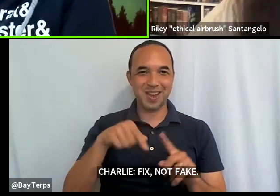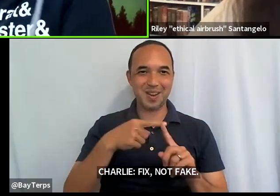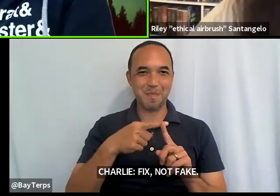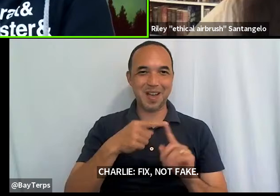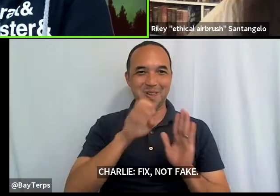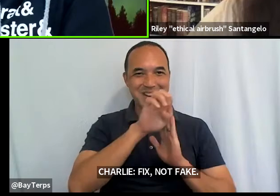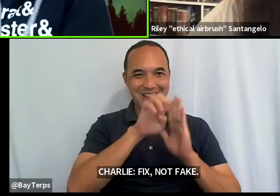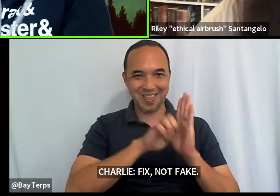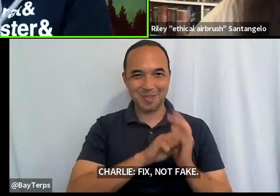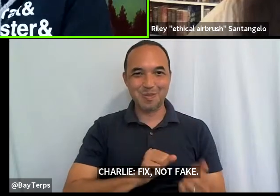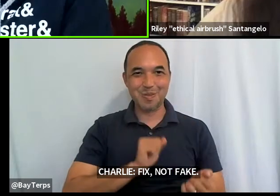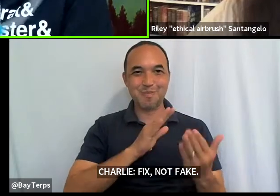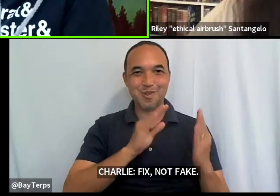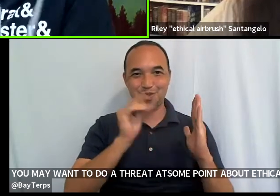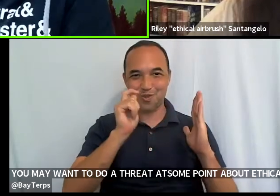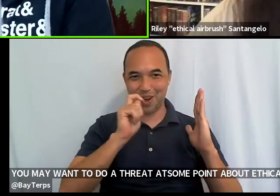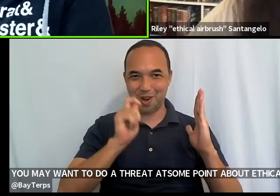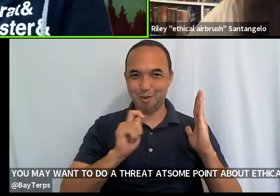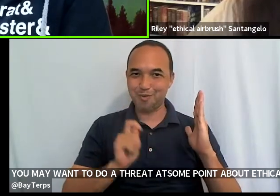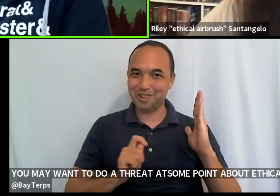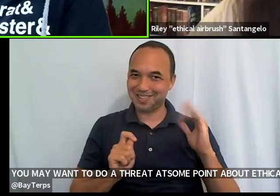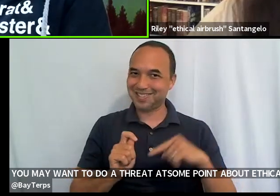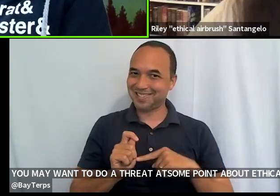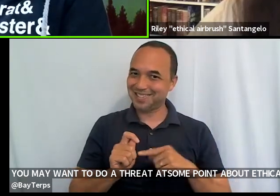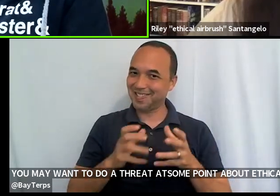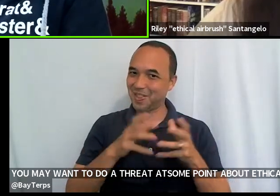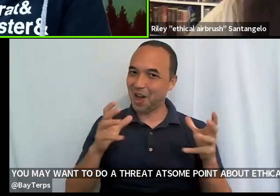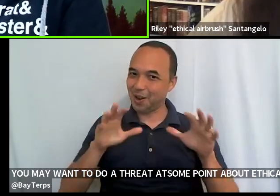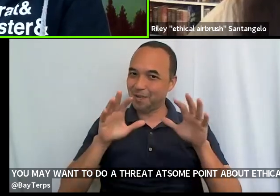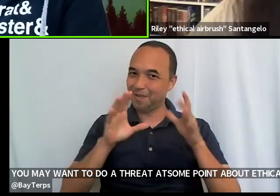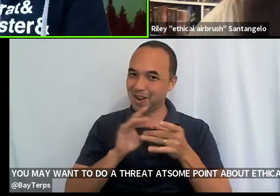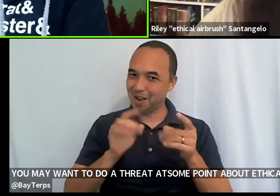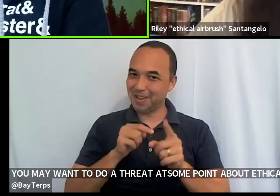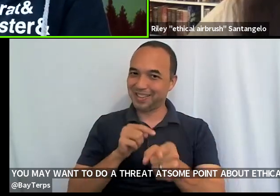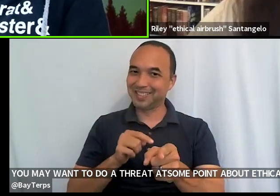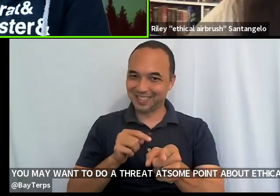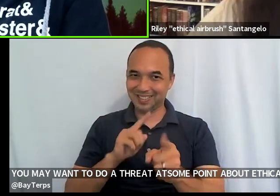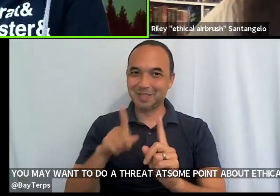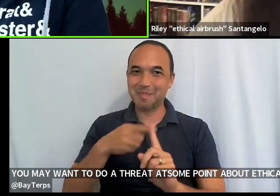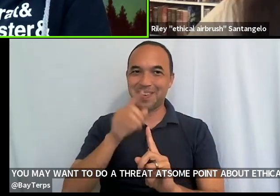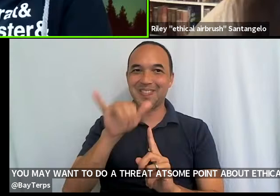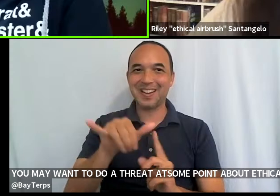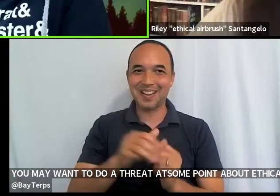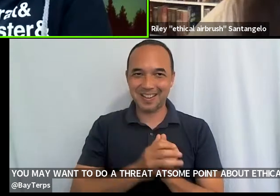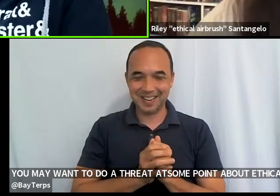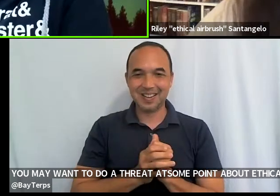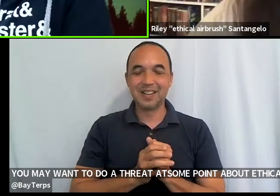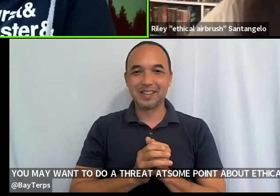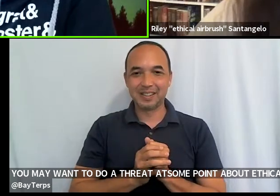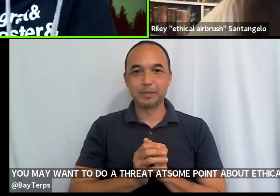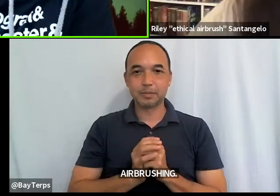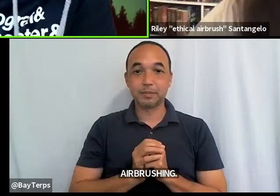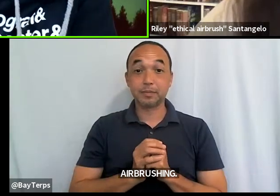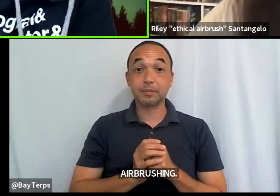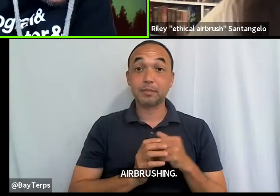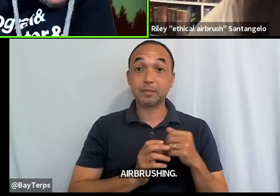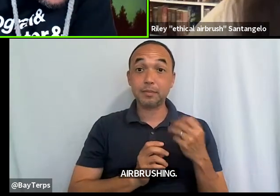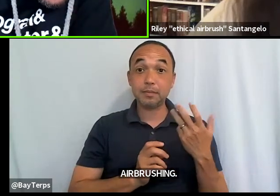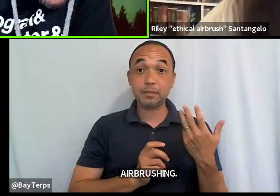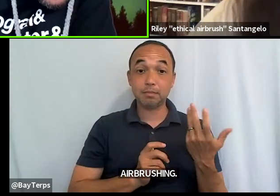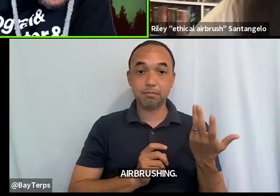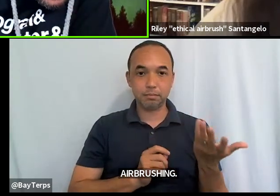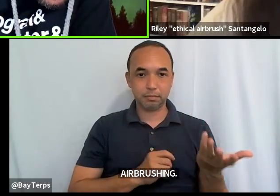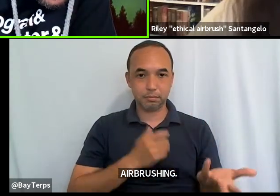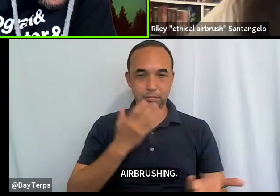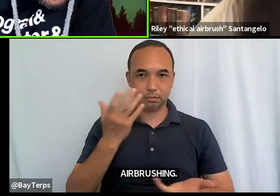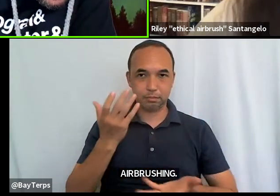lot of questions and thoughts and feelings about ethical airbrushing here, so maybe we can take that to another time.